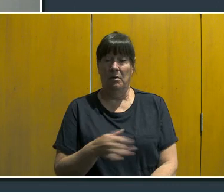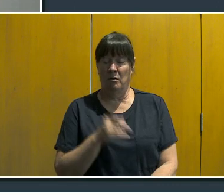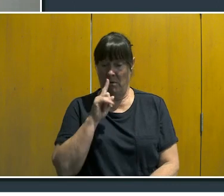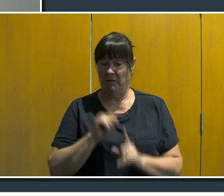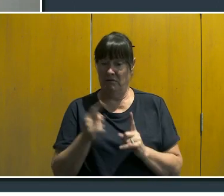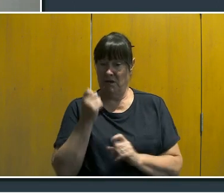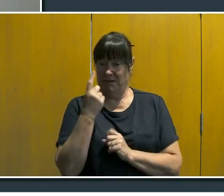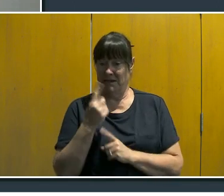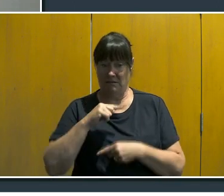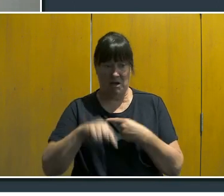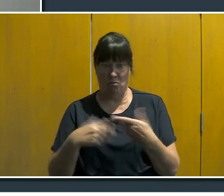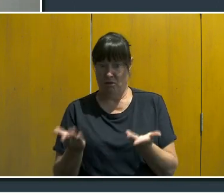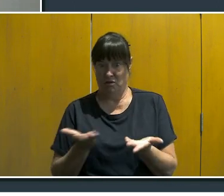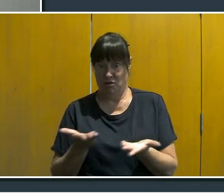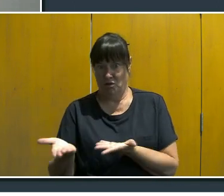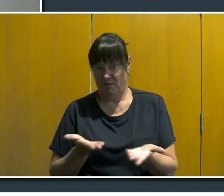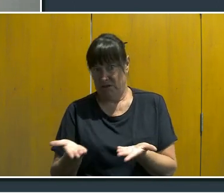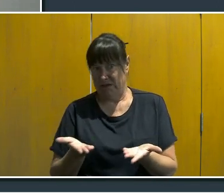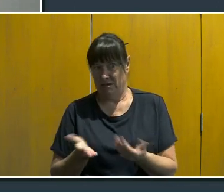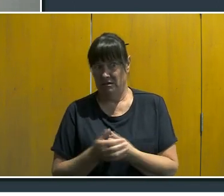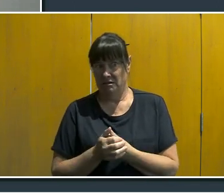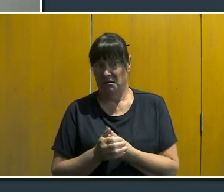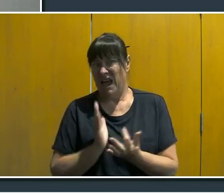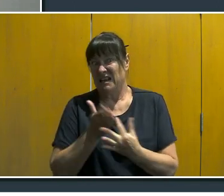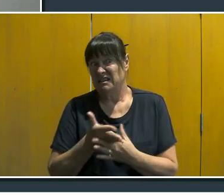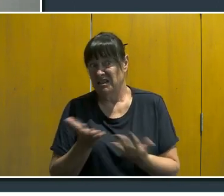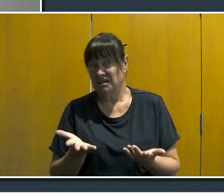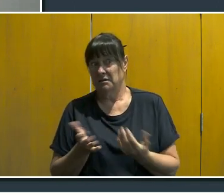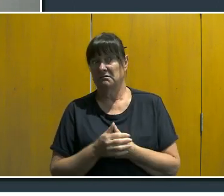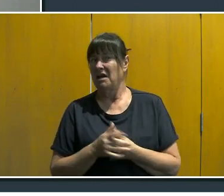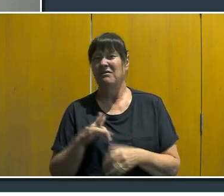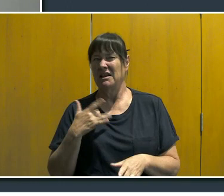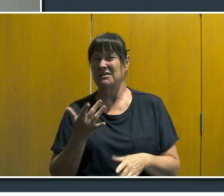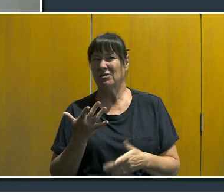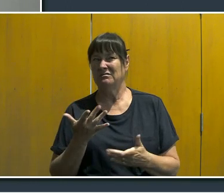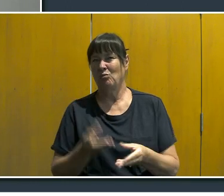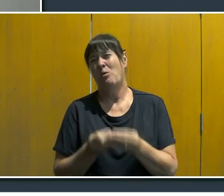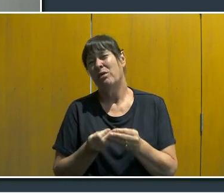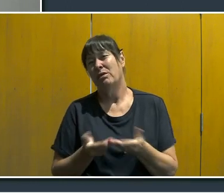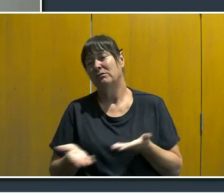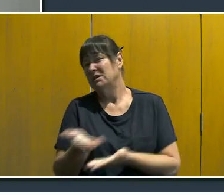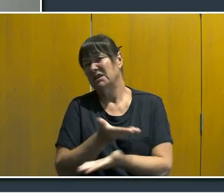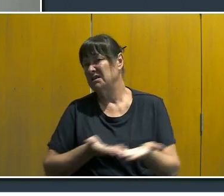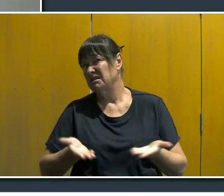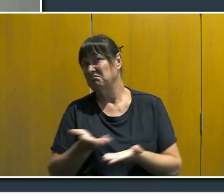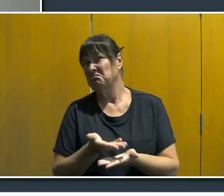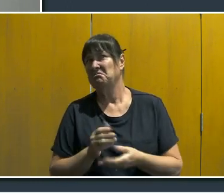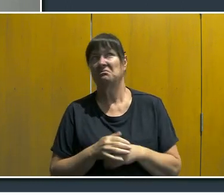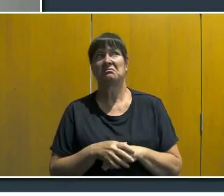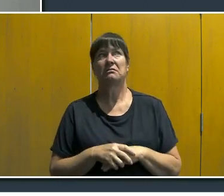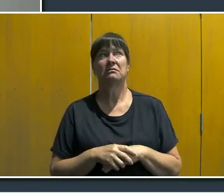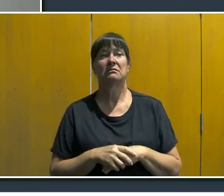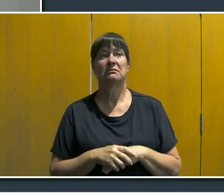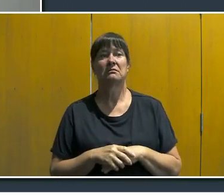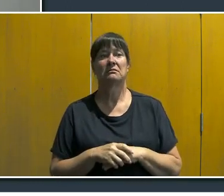Yep. And access. I think, yeah, I mean, that's not that pertinent at this stage. Like, yeah,